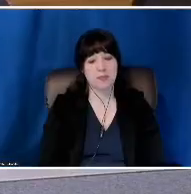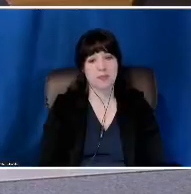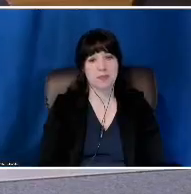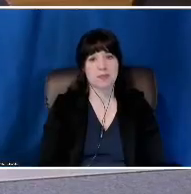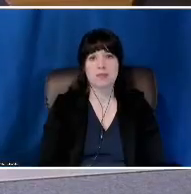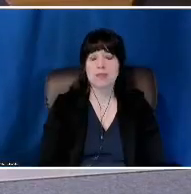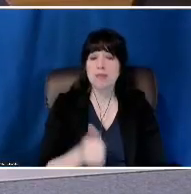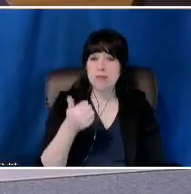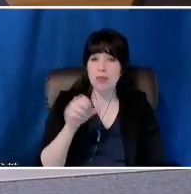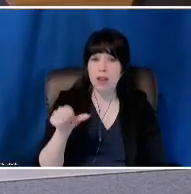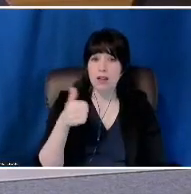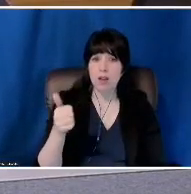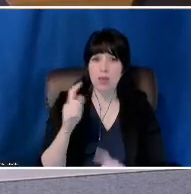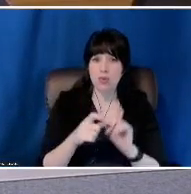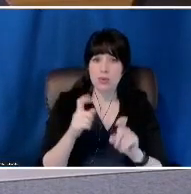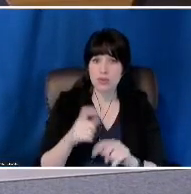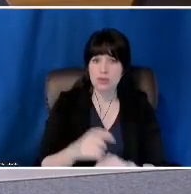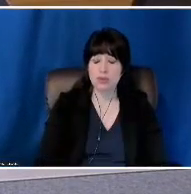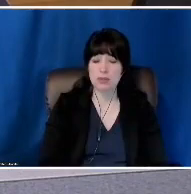questions?